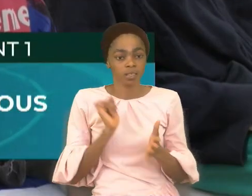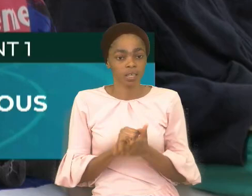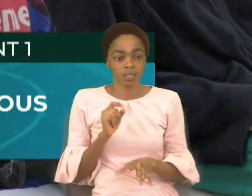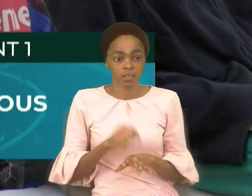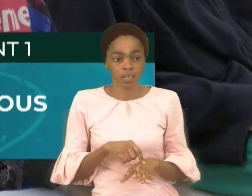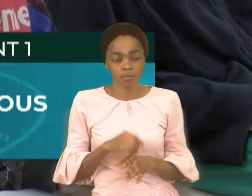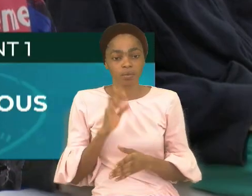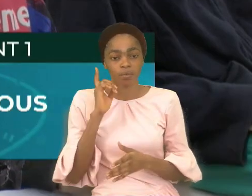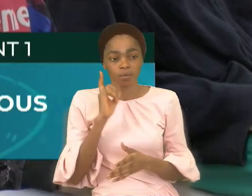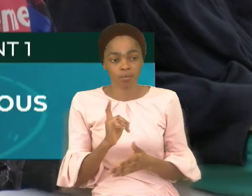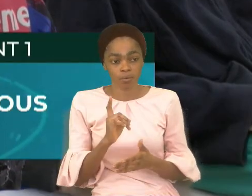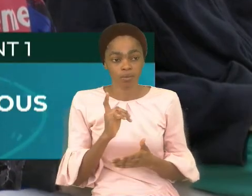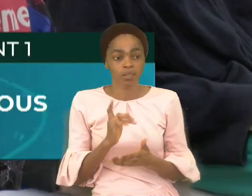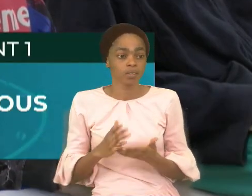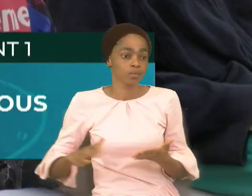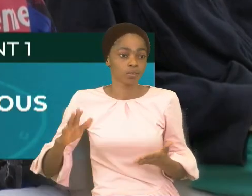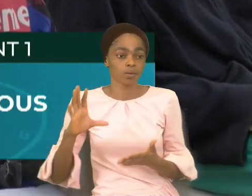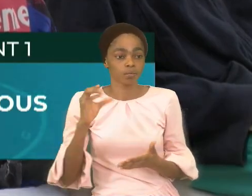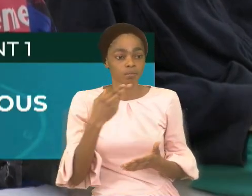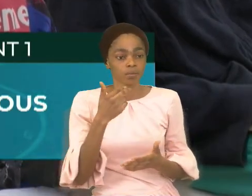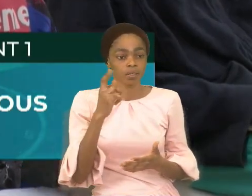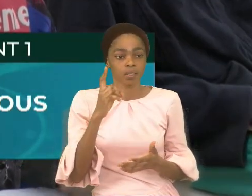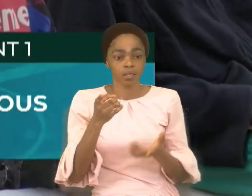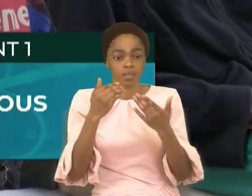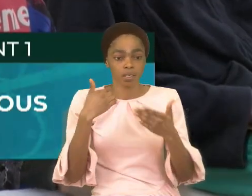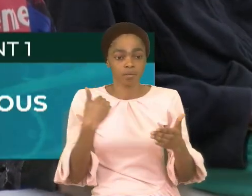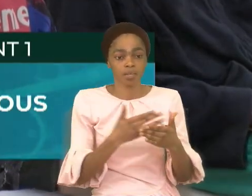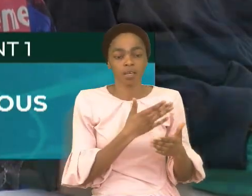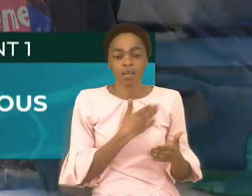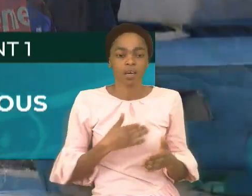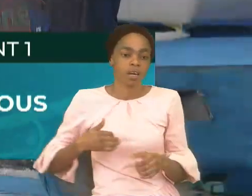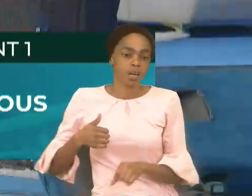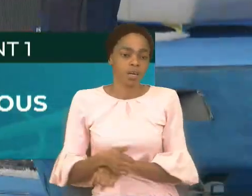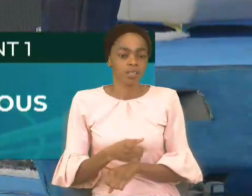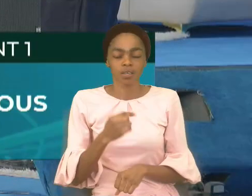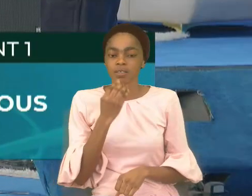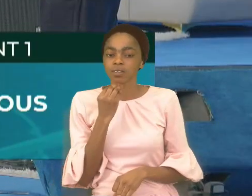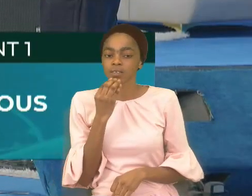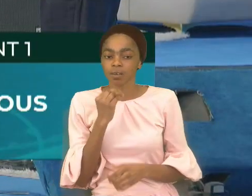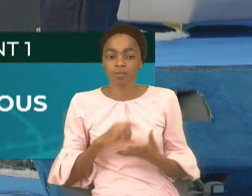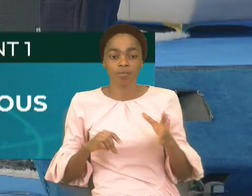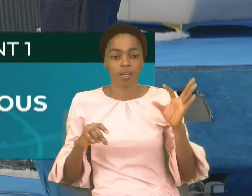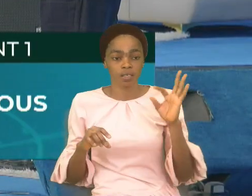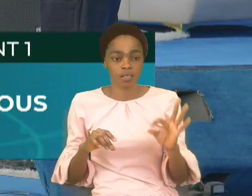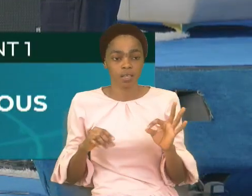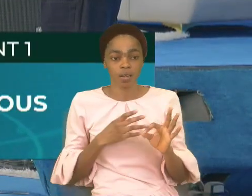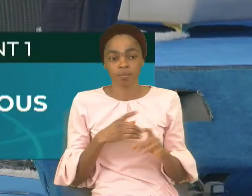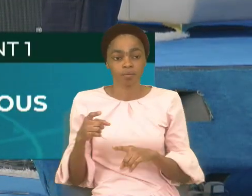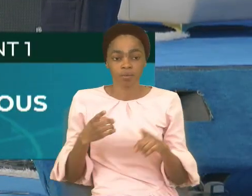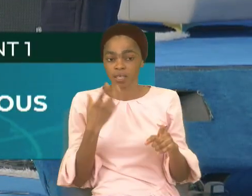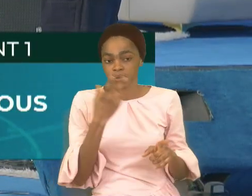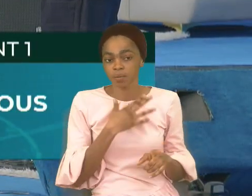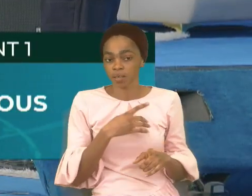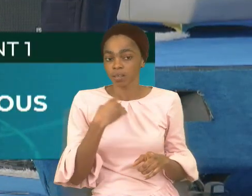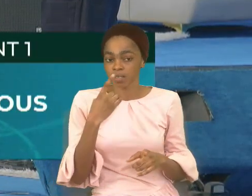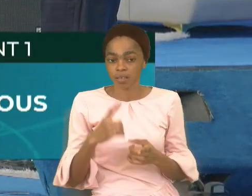Verse 9, they spake and said to the king Nebuchadnezzar, O